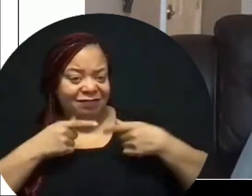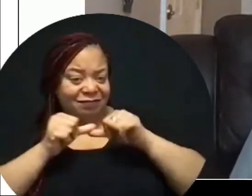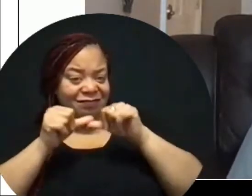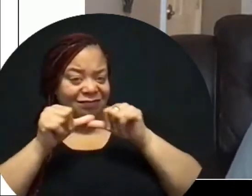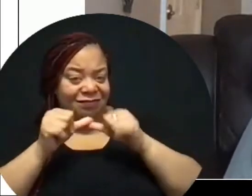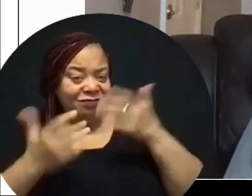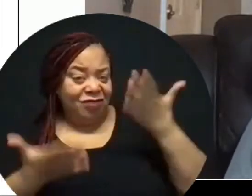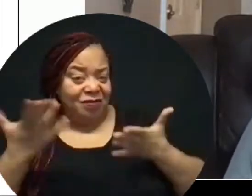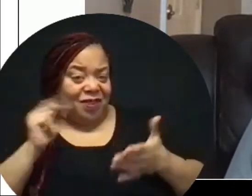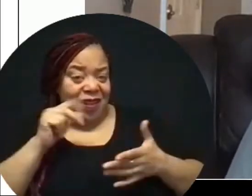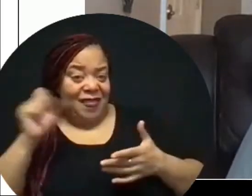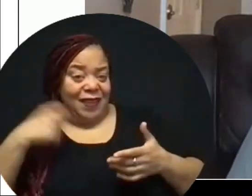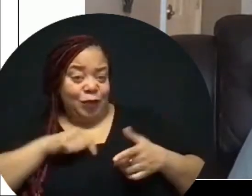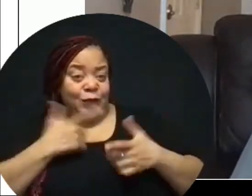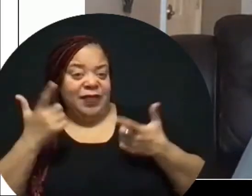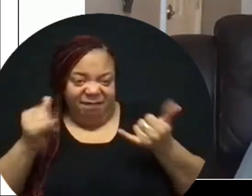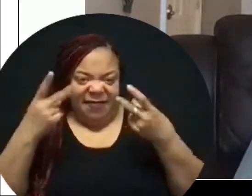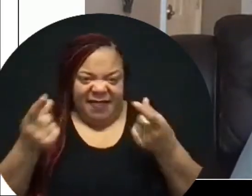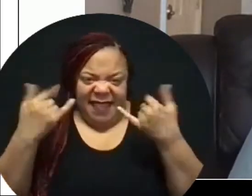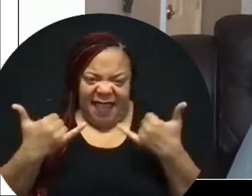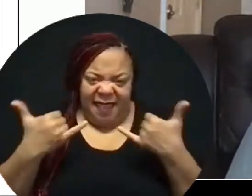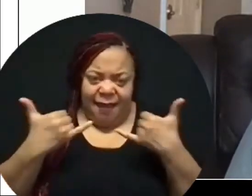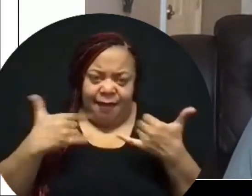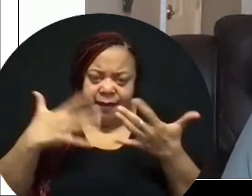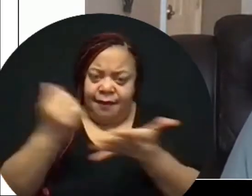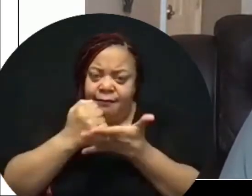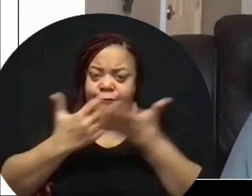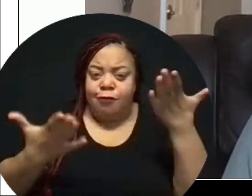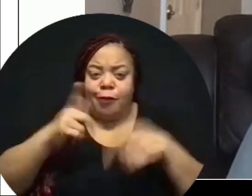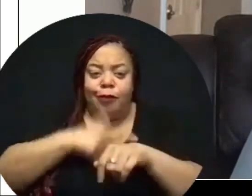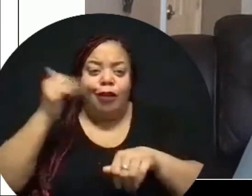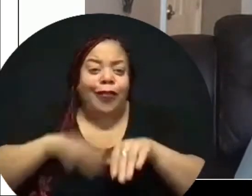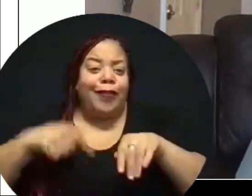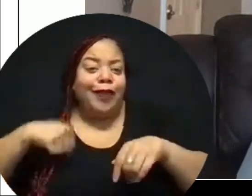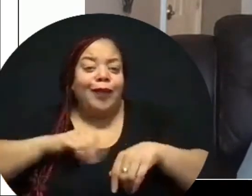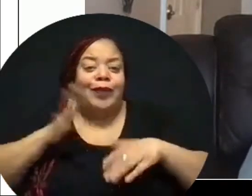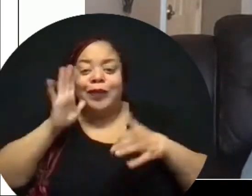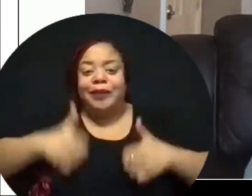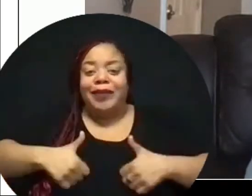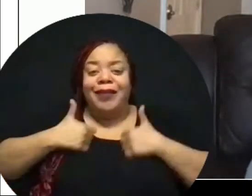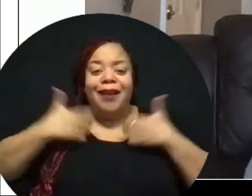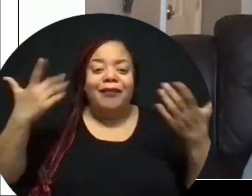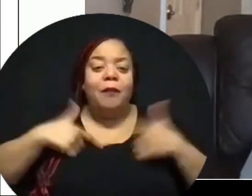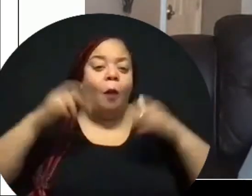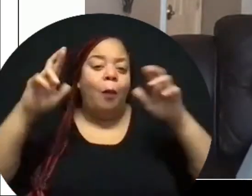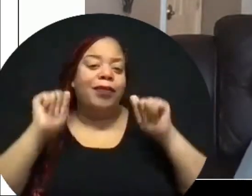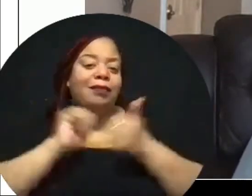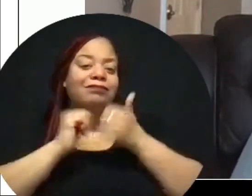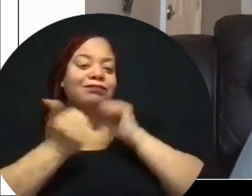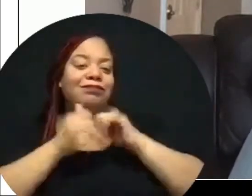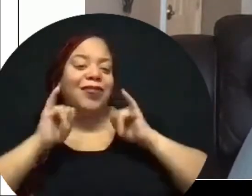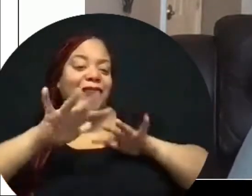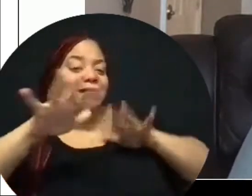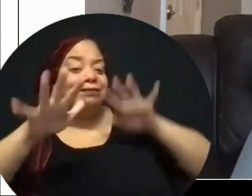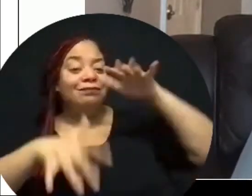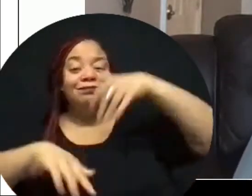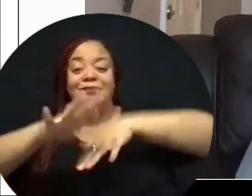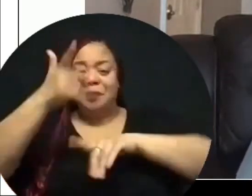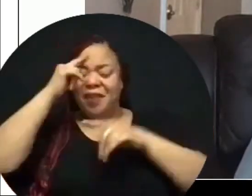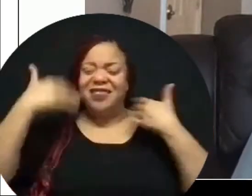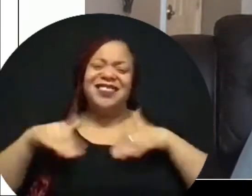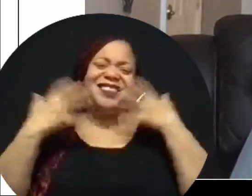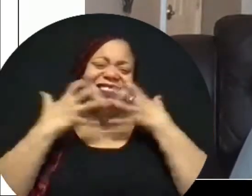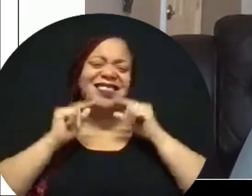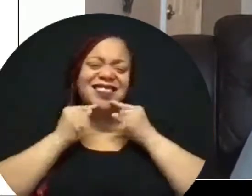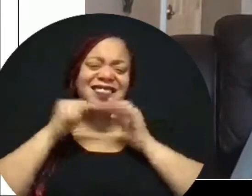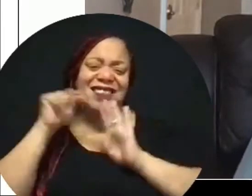in abolishing prisons is making solutions on the day-to-day. That means like being able to supply the resources people need, being